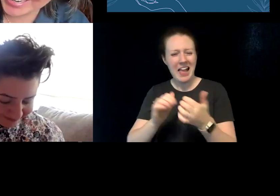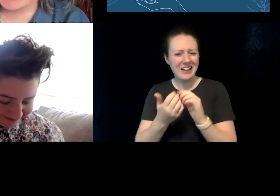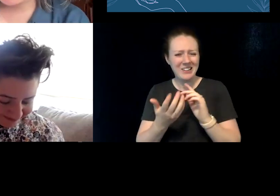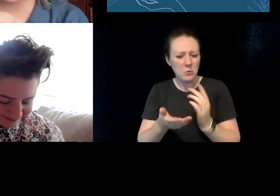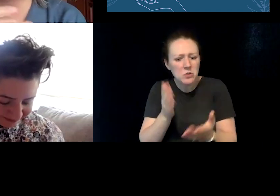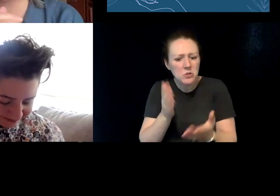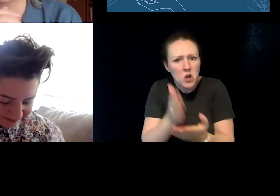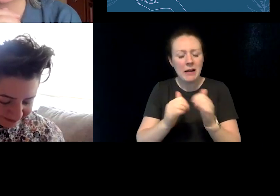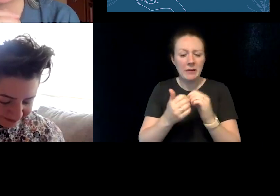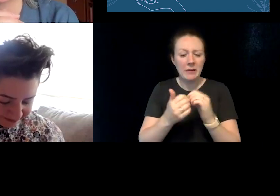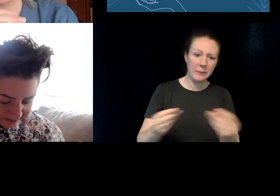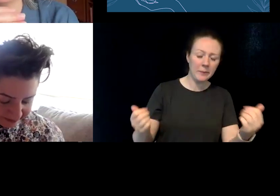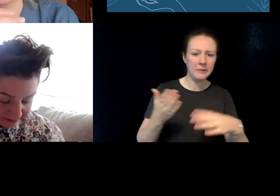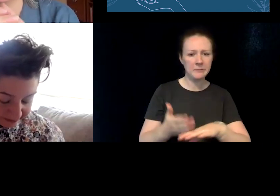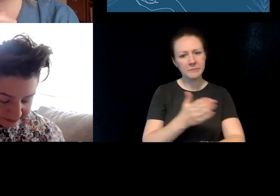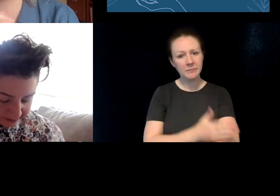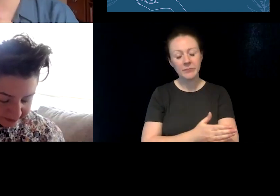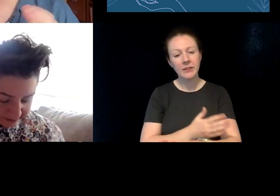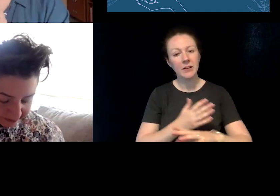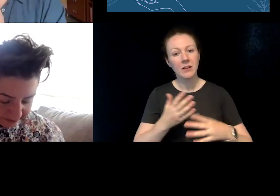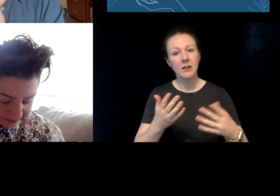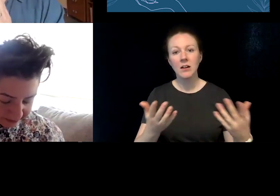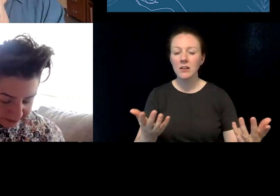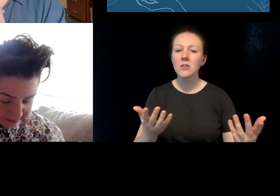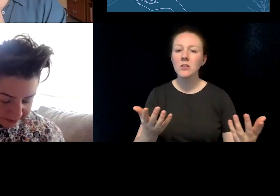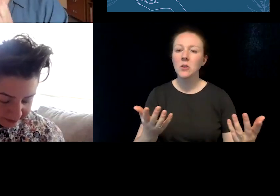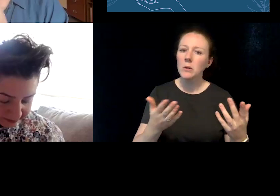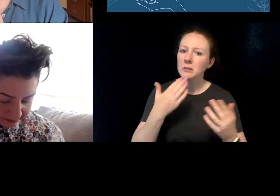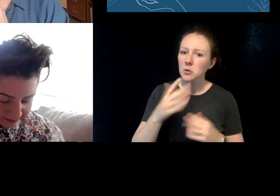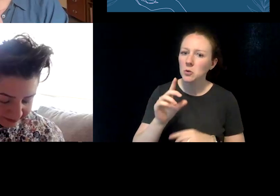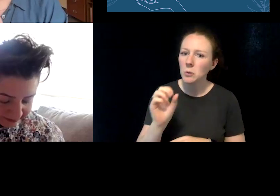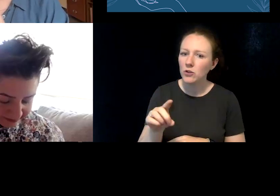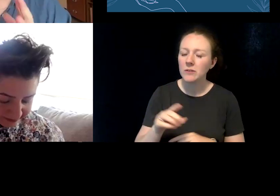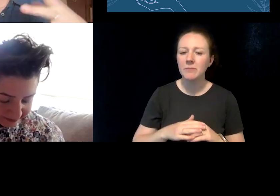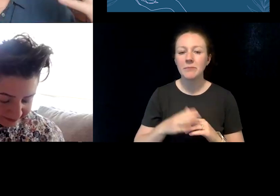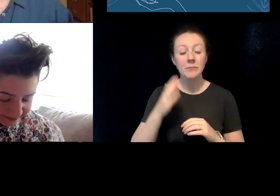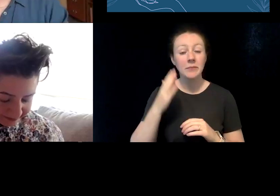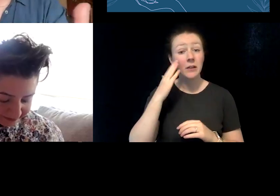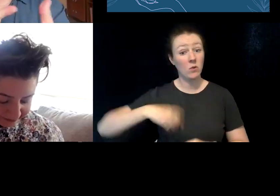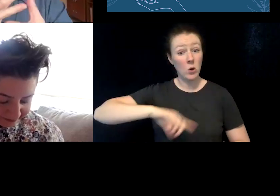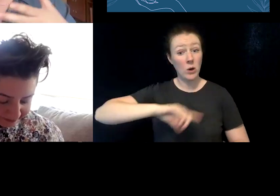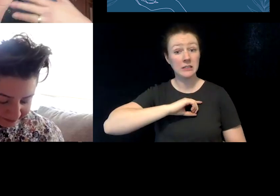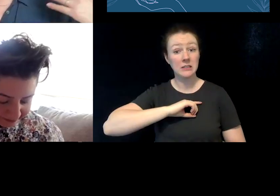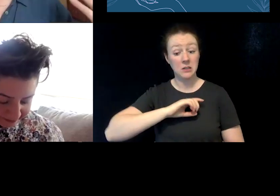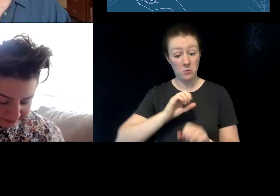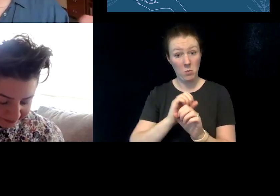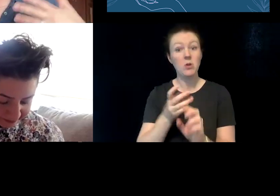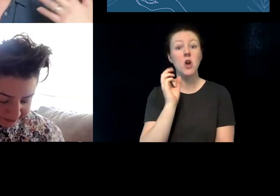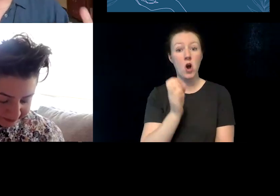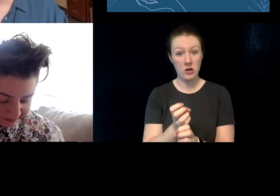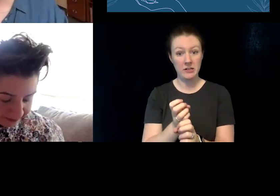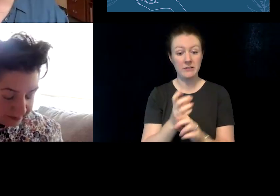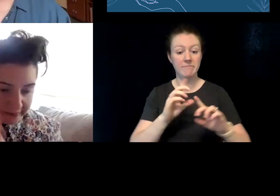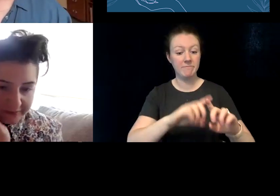here, that there, hopefully there are things like, I know for us, we've worked really hard and worked with like colleagues who have helped